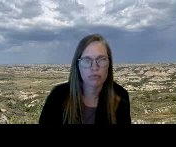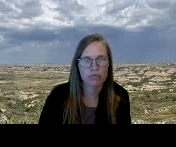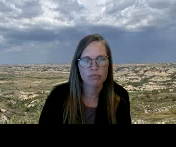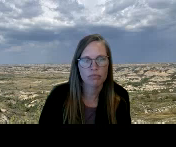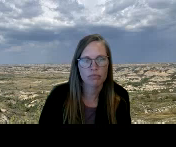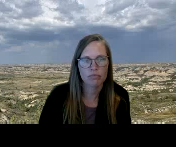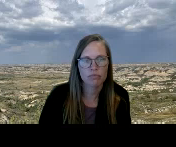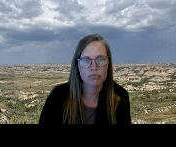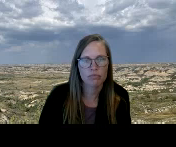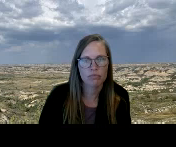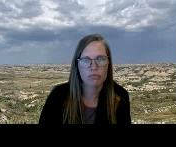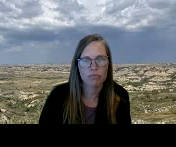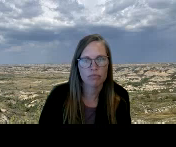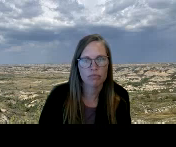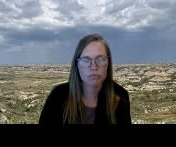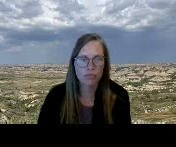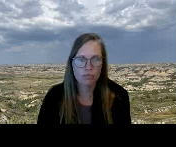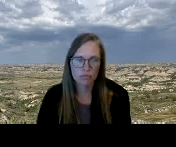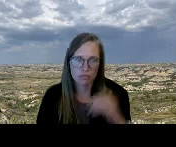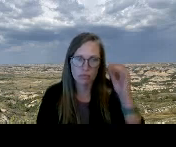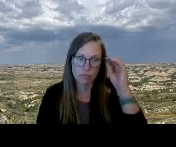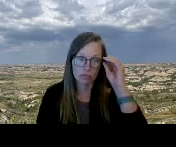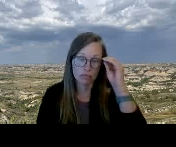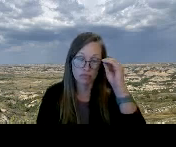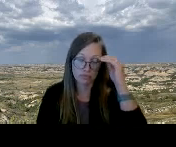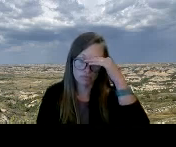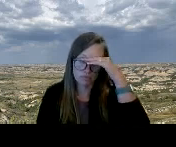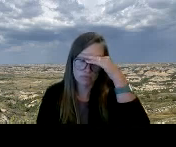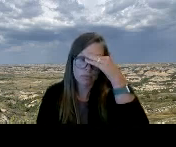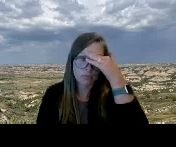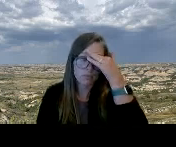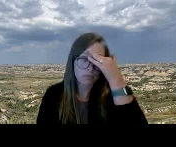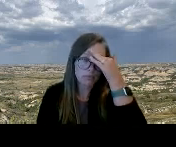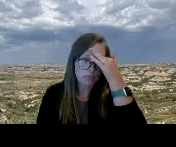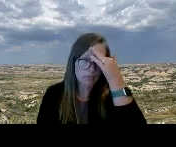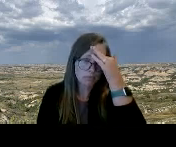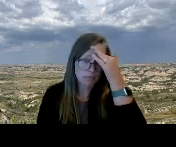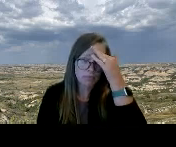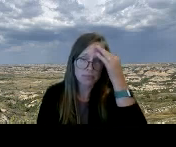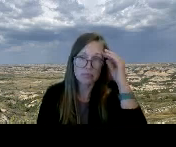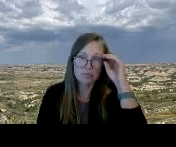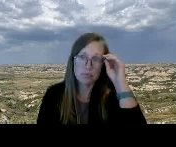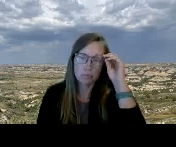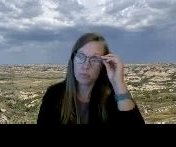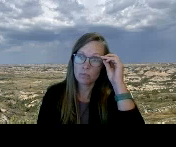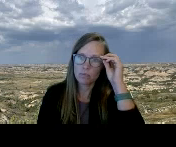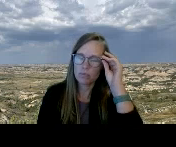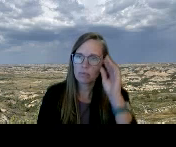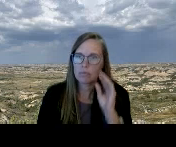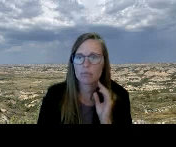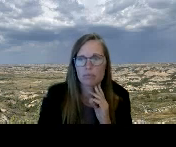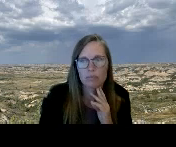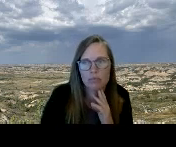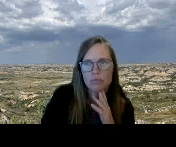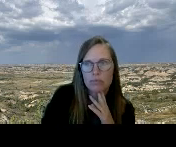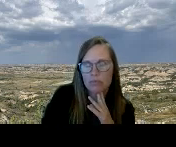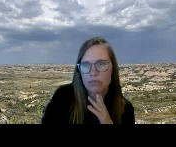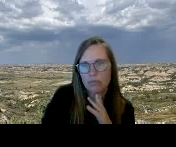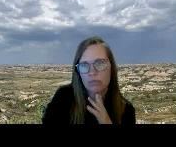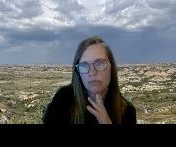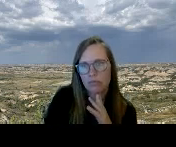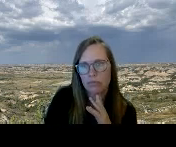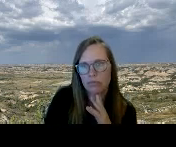Dakota address. So we have 2 qualifying factors to be able to do this. You do not have to be a North Dakota resident, but you do